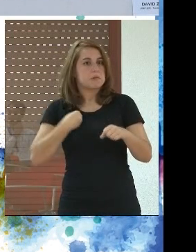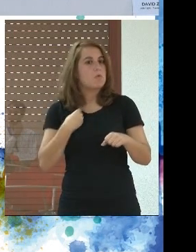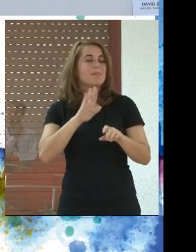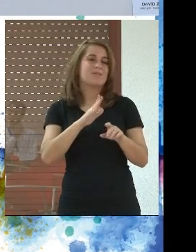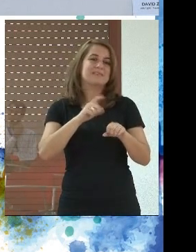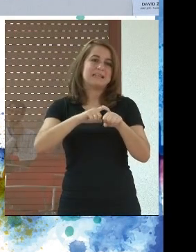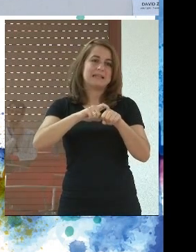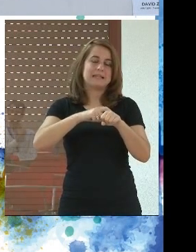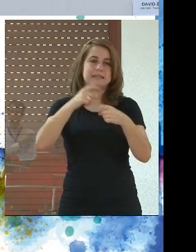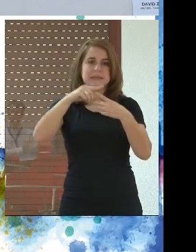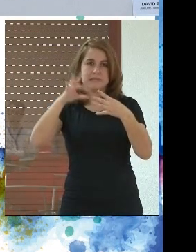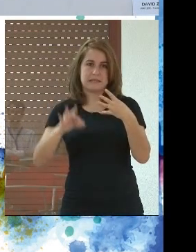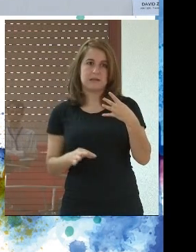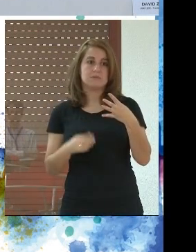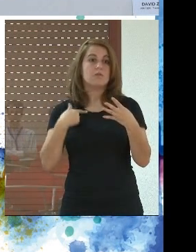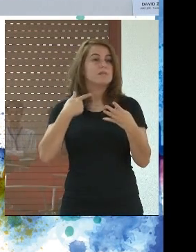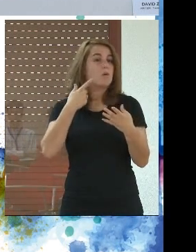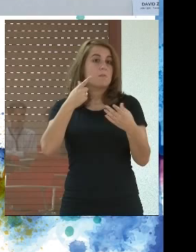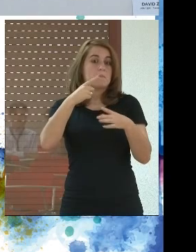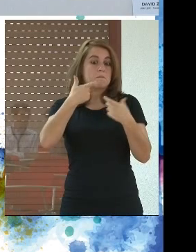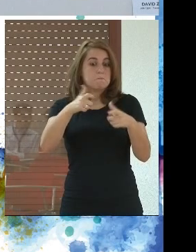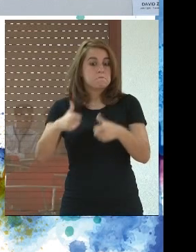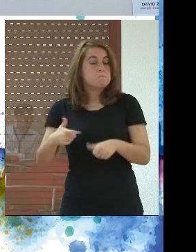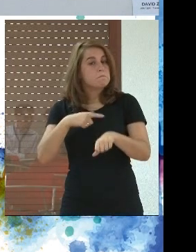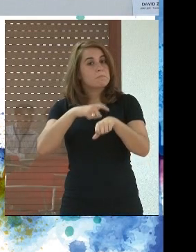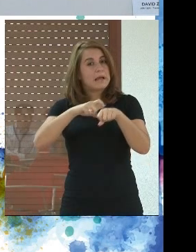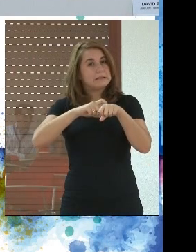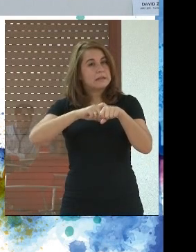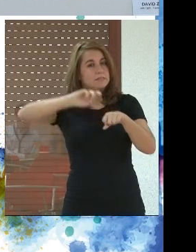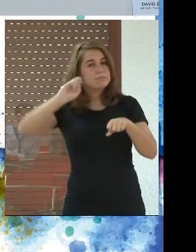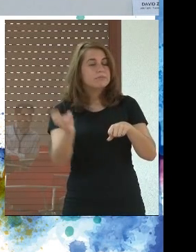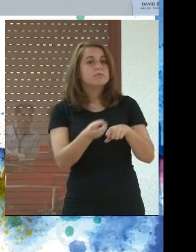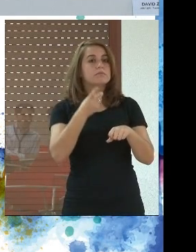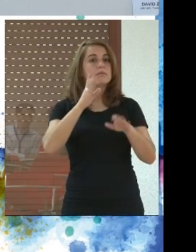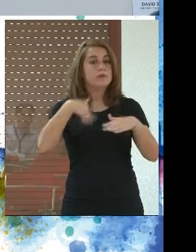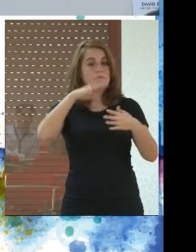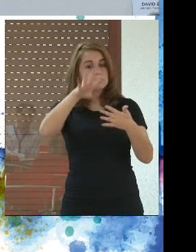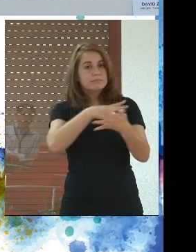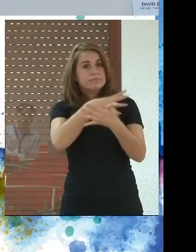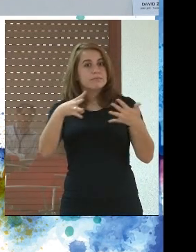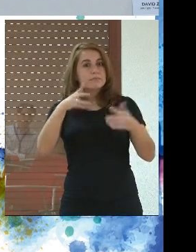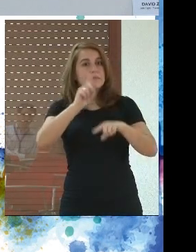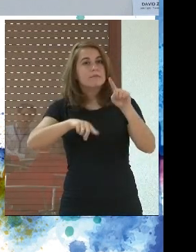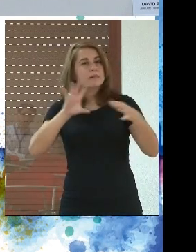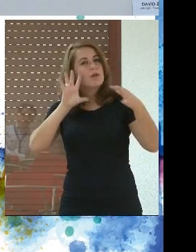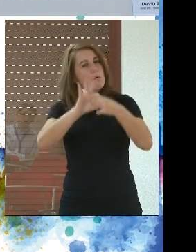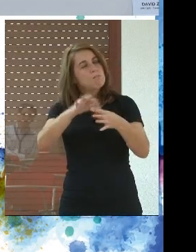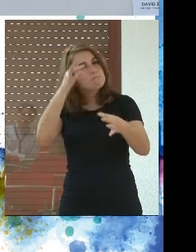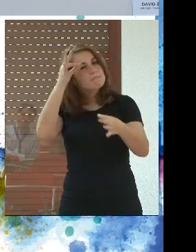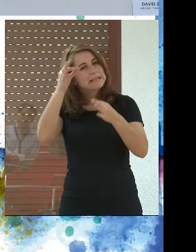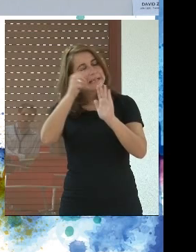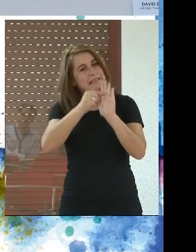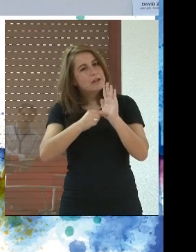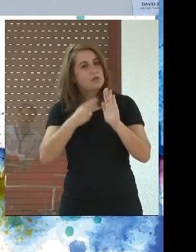than a selection of these characteristics. It's based on random characteristics, and it fills out the set according